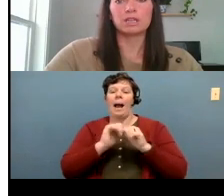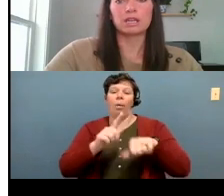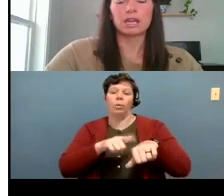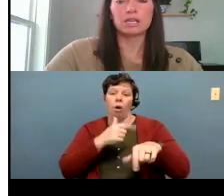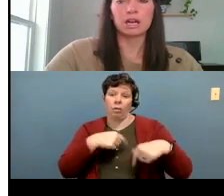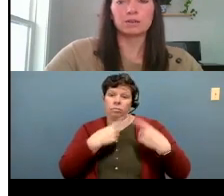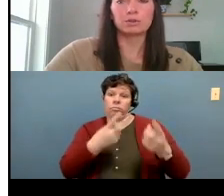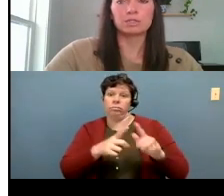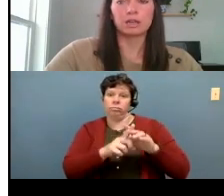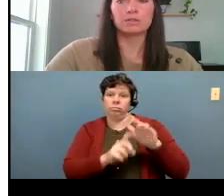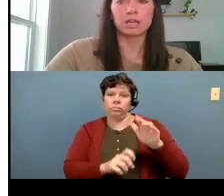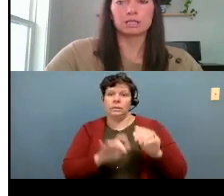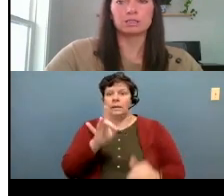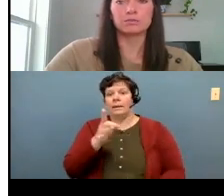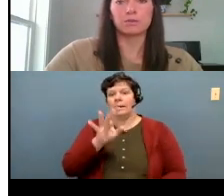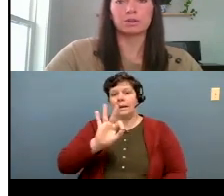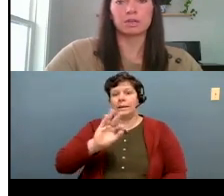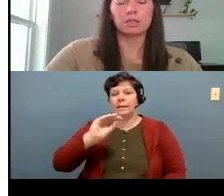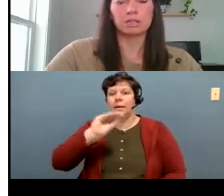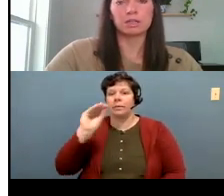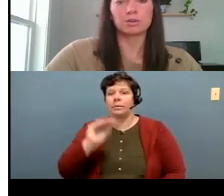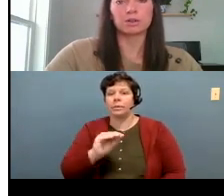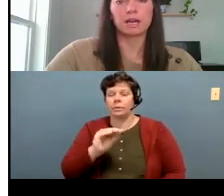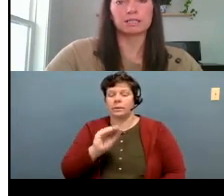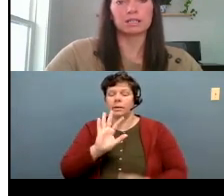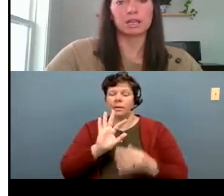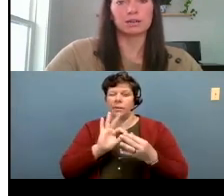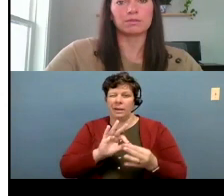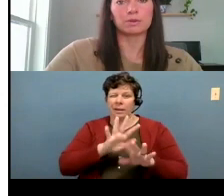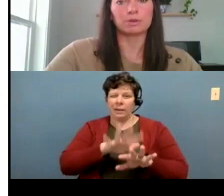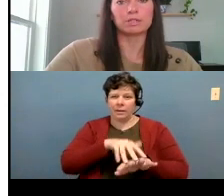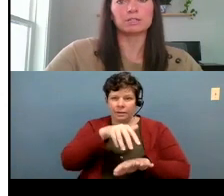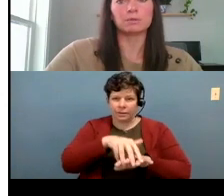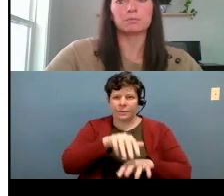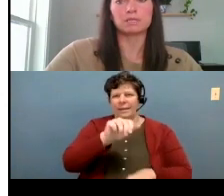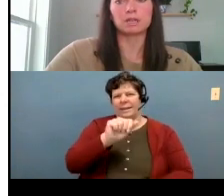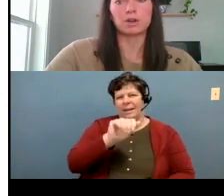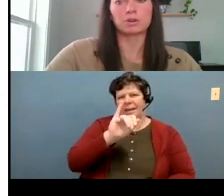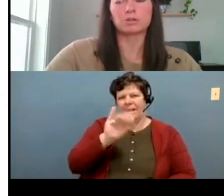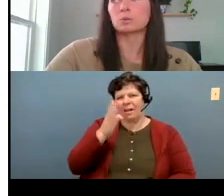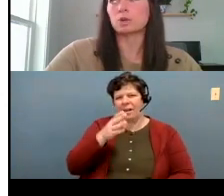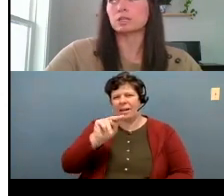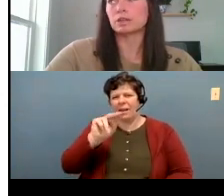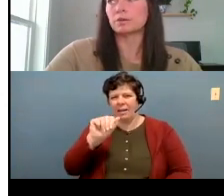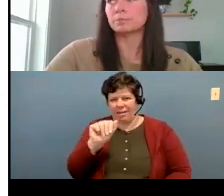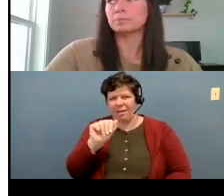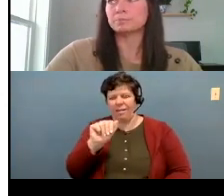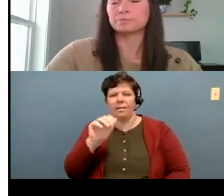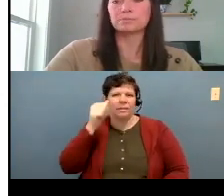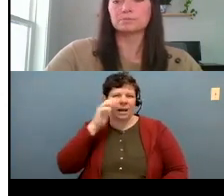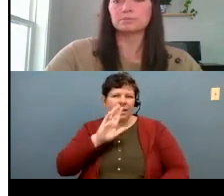seeing that 89% of the cases involving American Indian or Alaska Native, the person has been missing longer than 1 year.